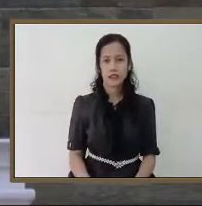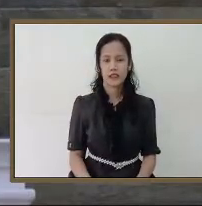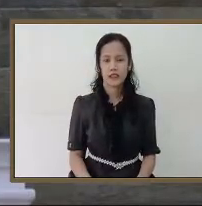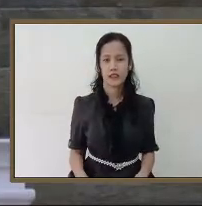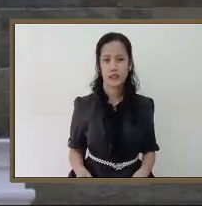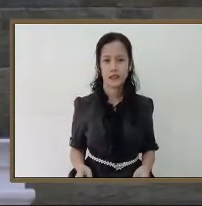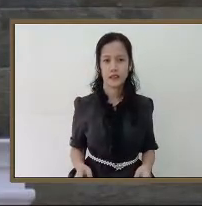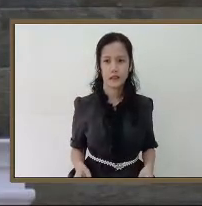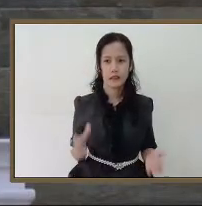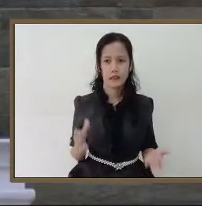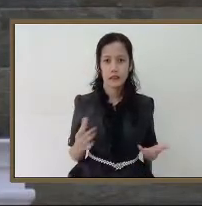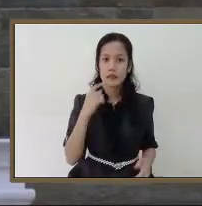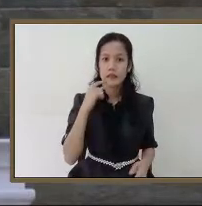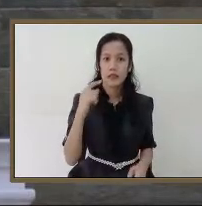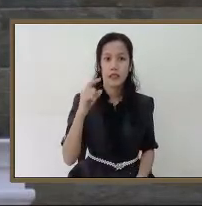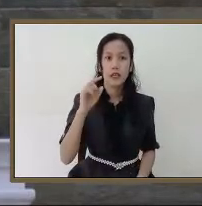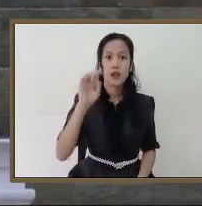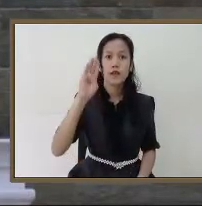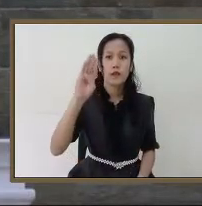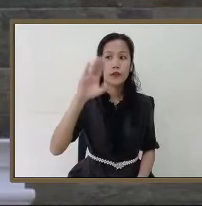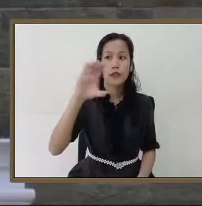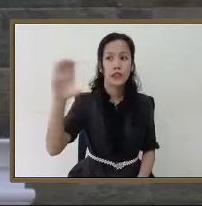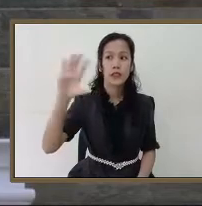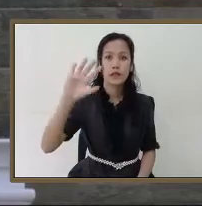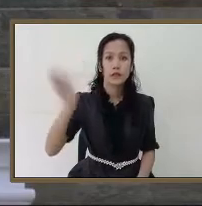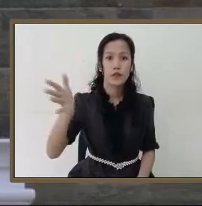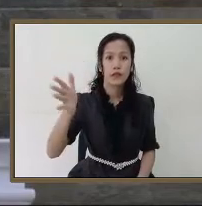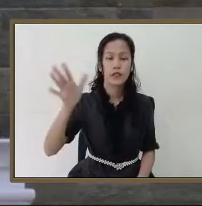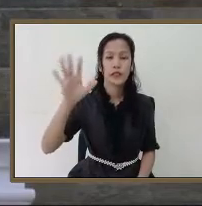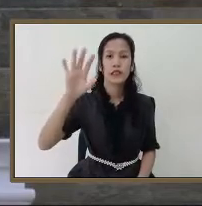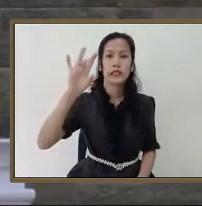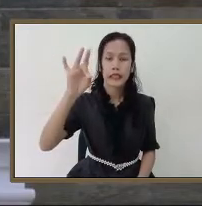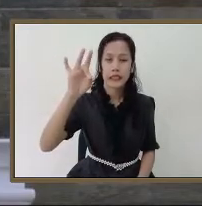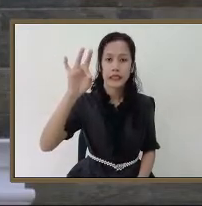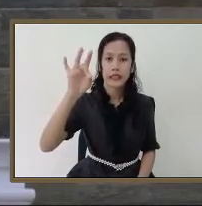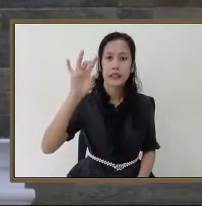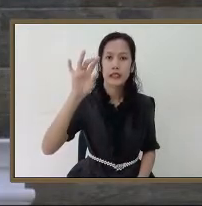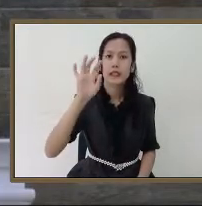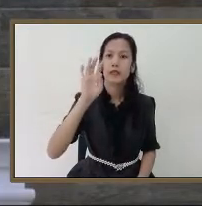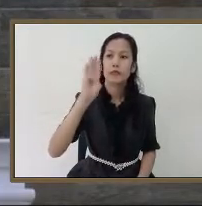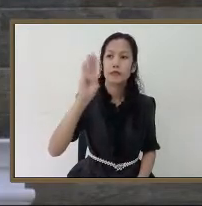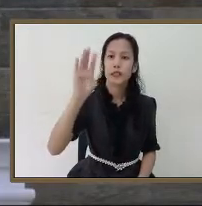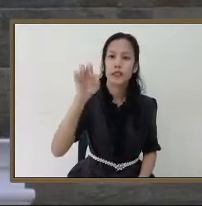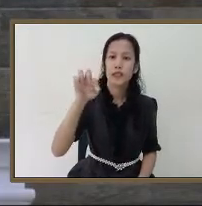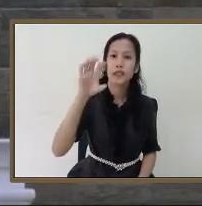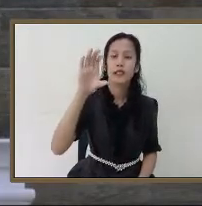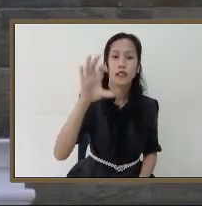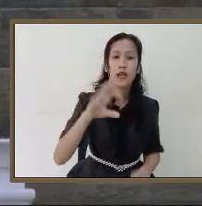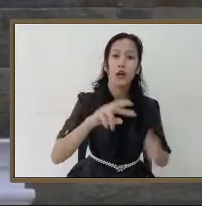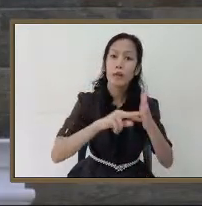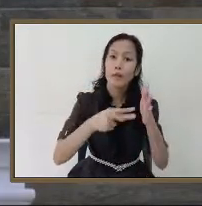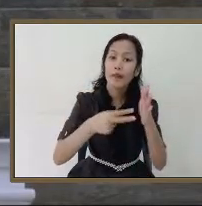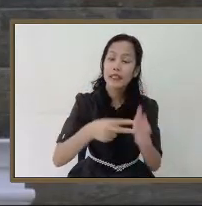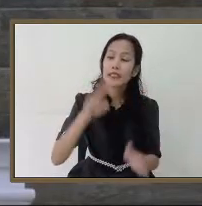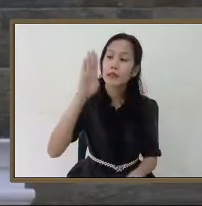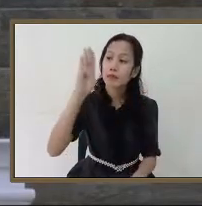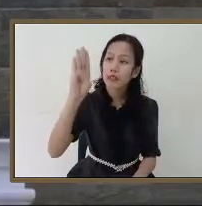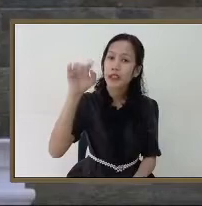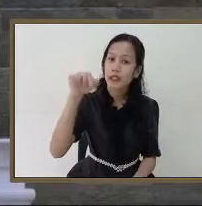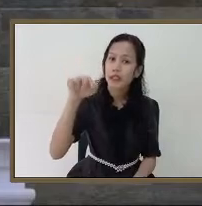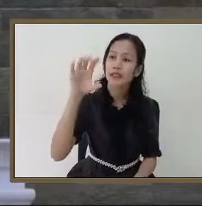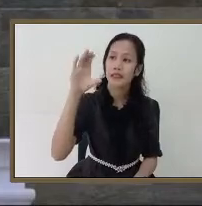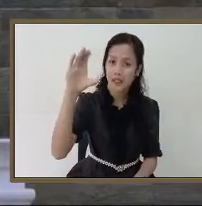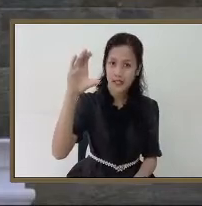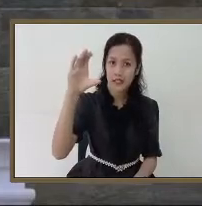458 BC na panahon na isulat, and the author is no other than Ezra himself. All right. Now